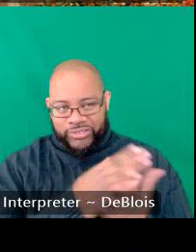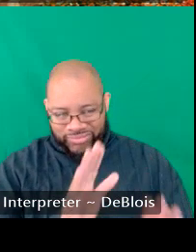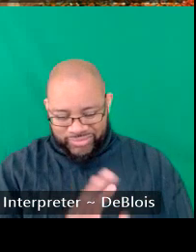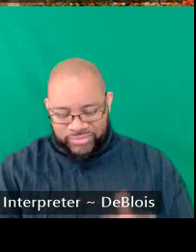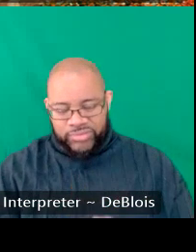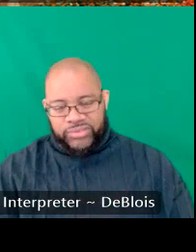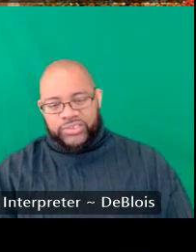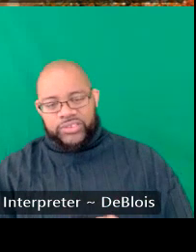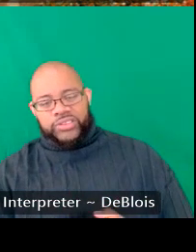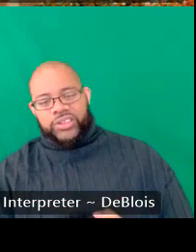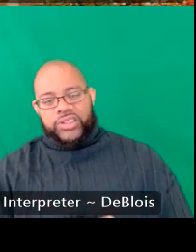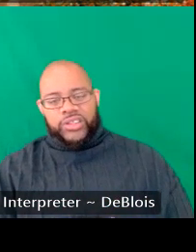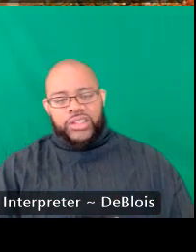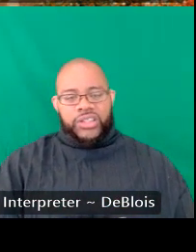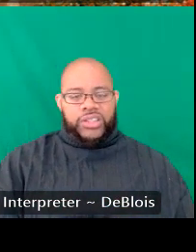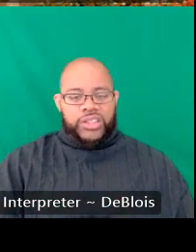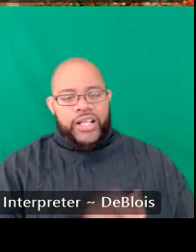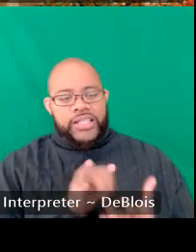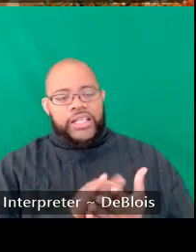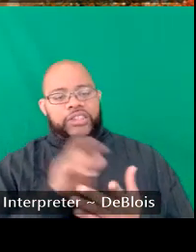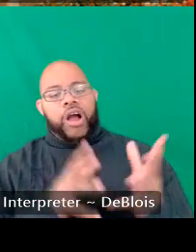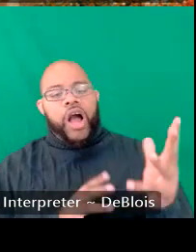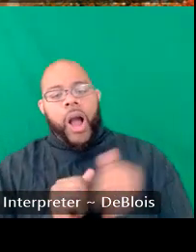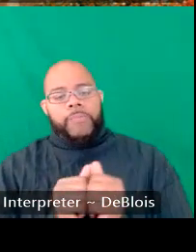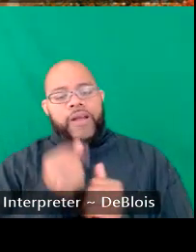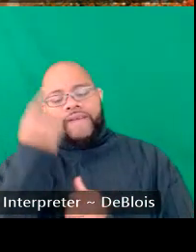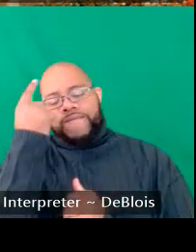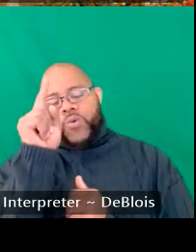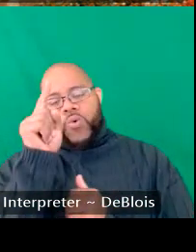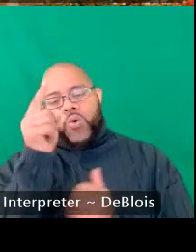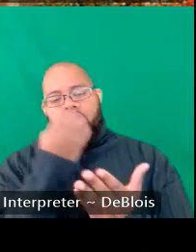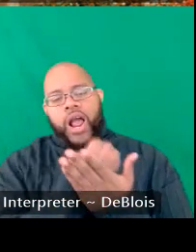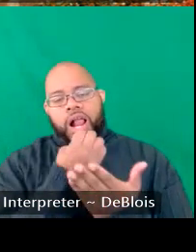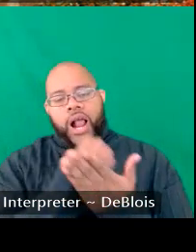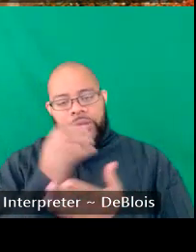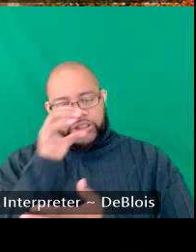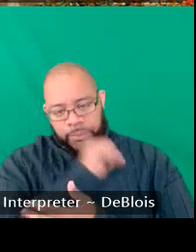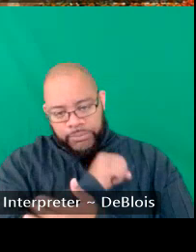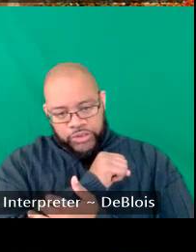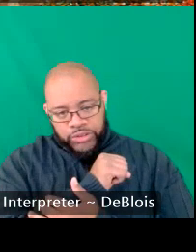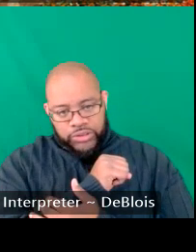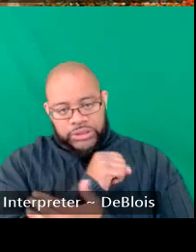It is to update for economic assumptions. There may